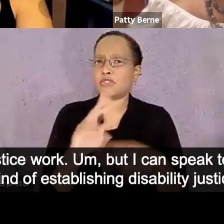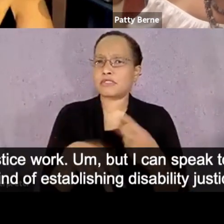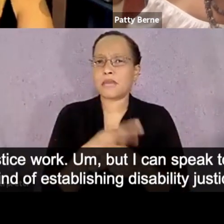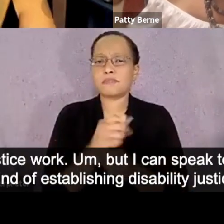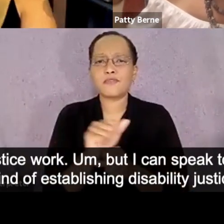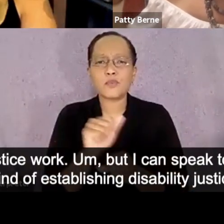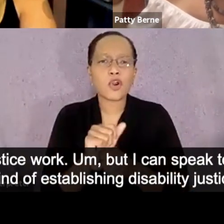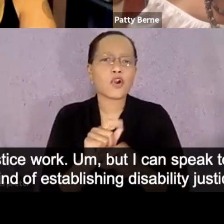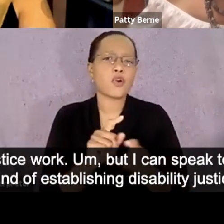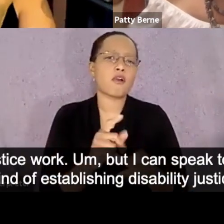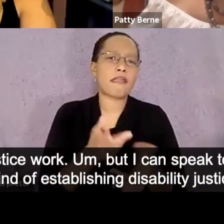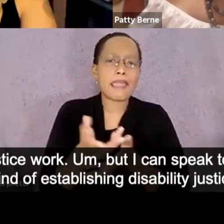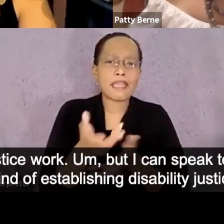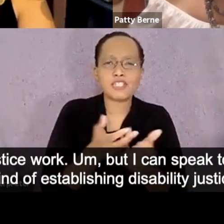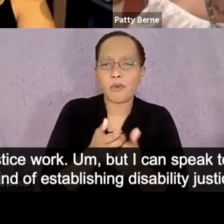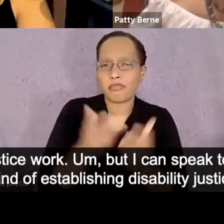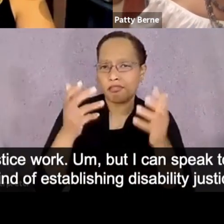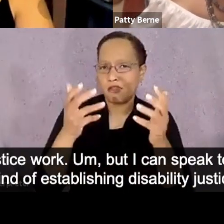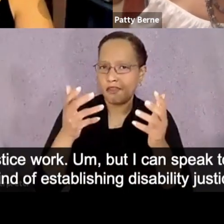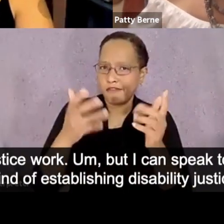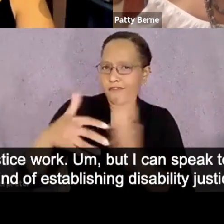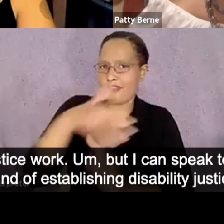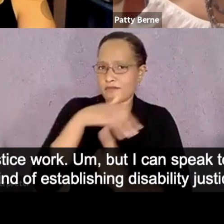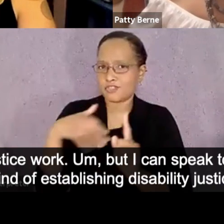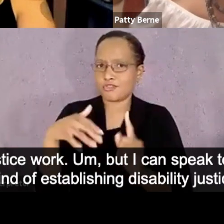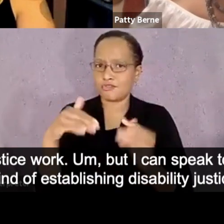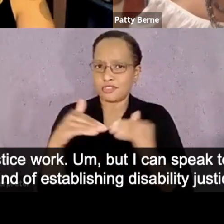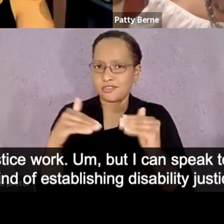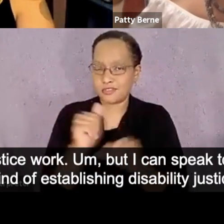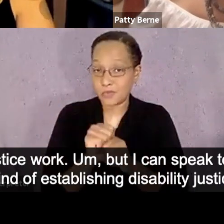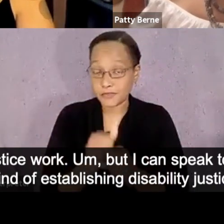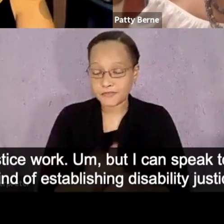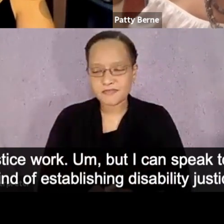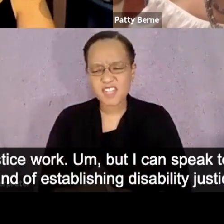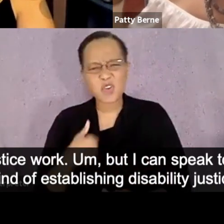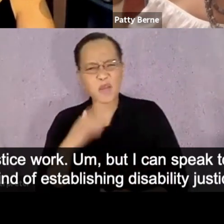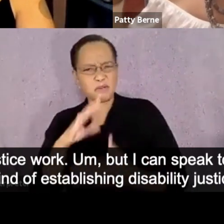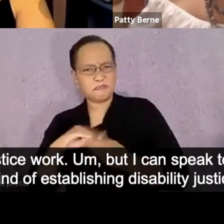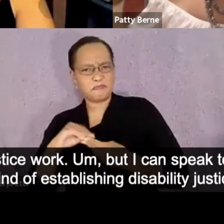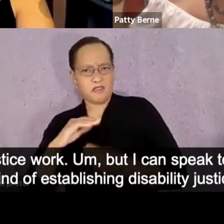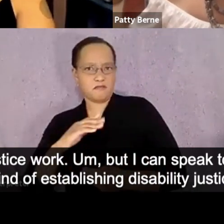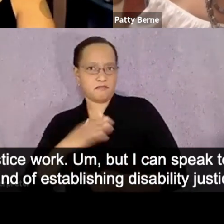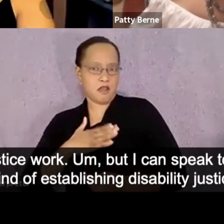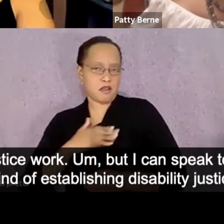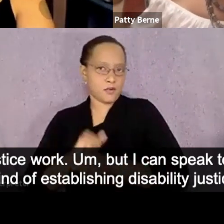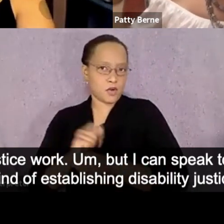interfacing or engaging with environmental justice work. But I can speak to what I've been doing and where I've seen